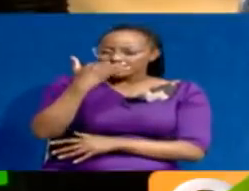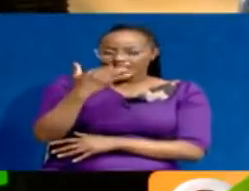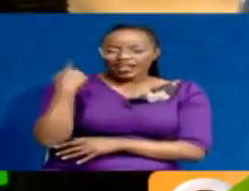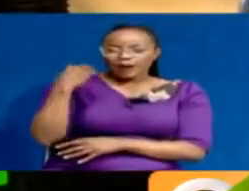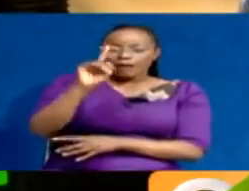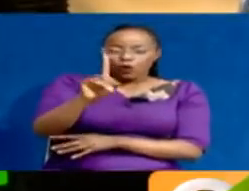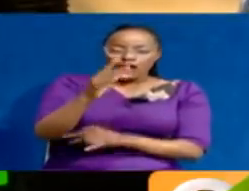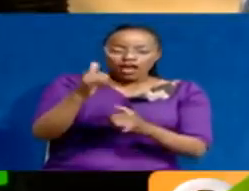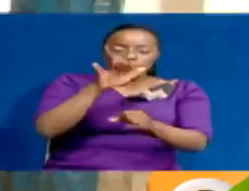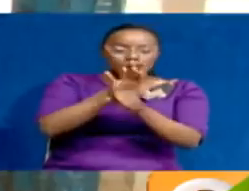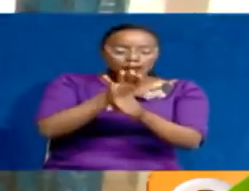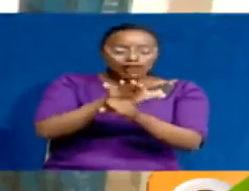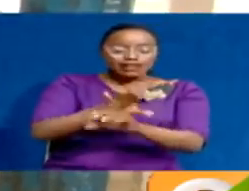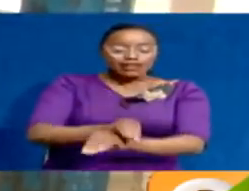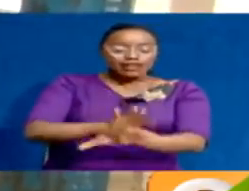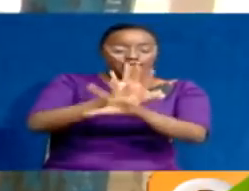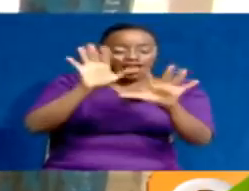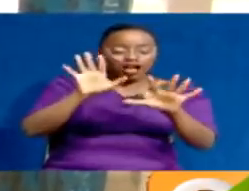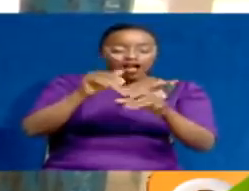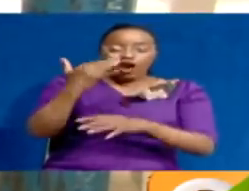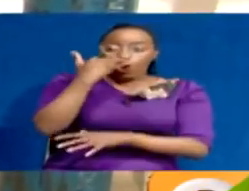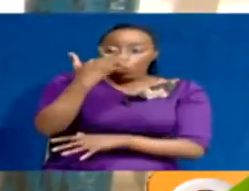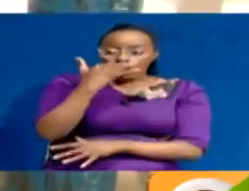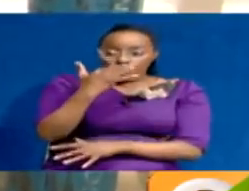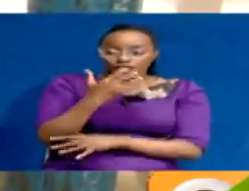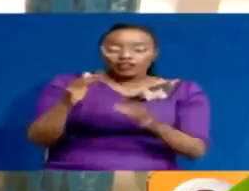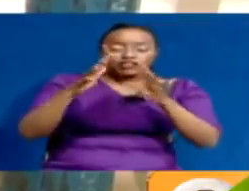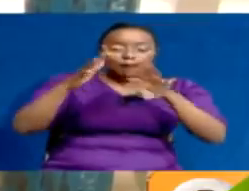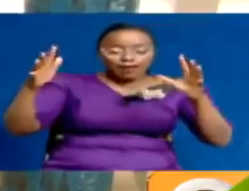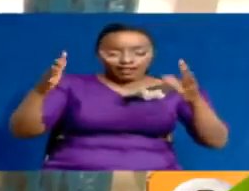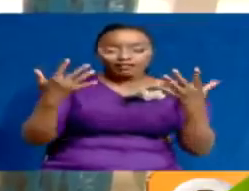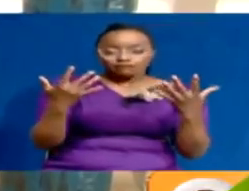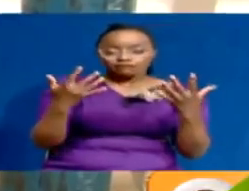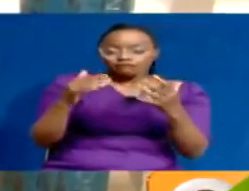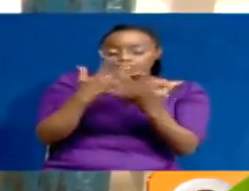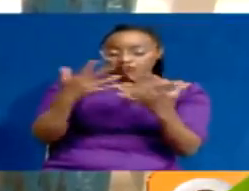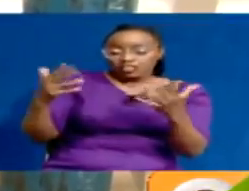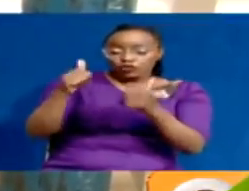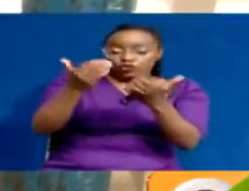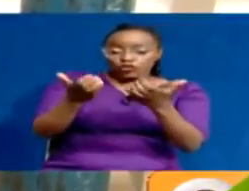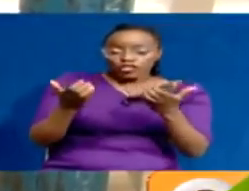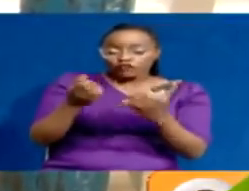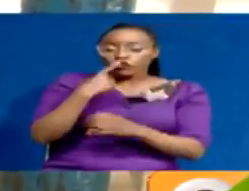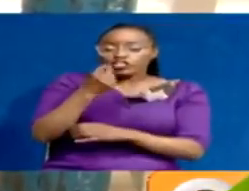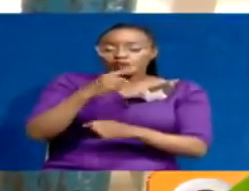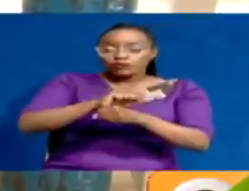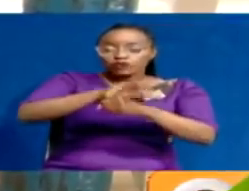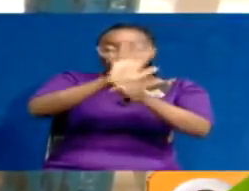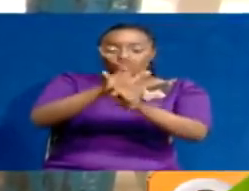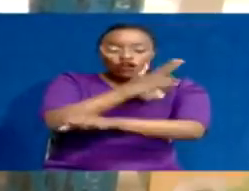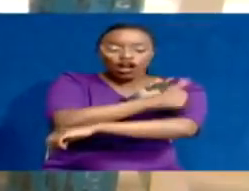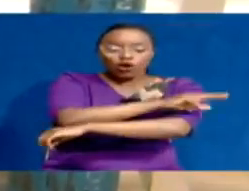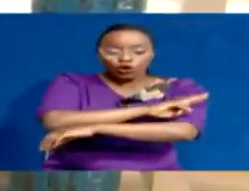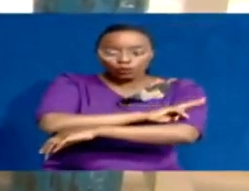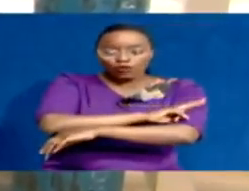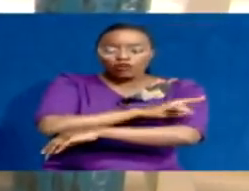it's become abundantly clear that oxygen is the main therapy when it comes to COVID-19 treatment. So a